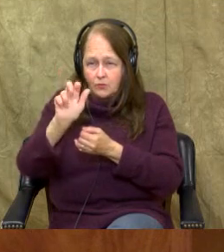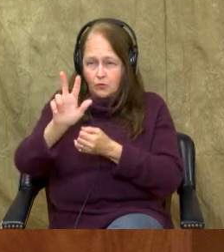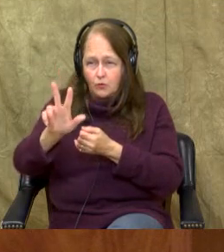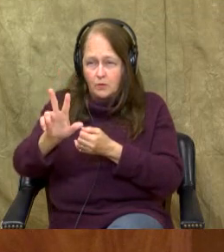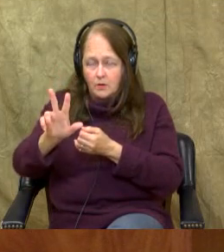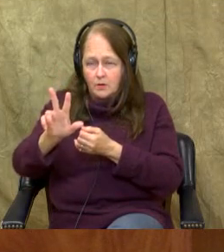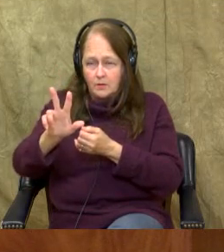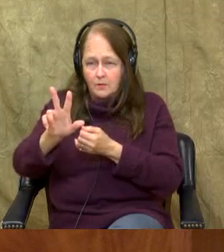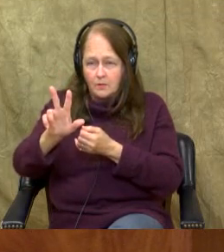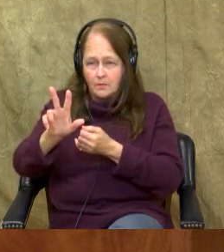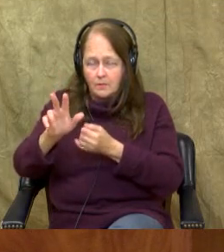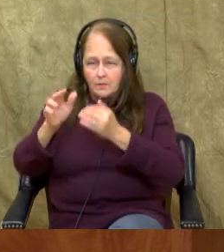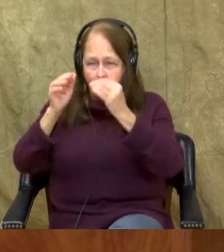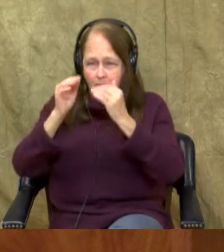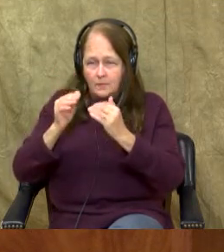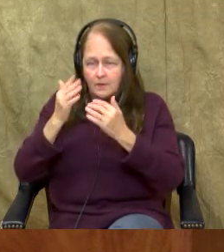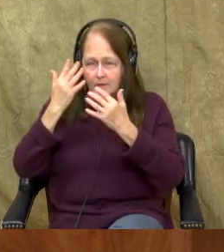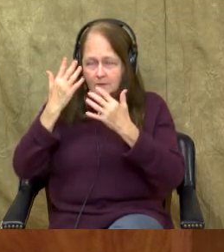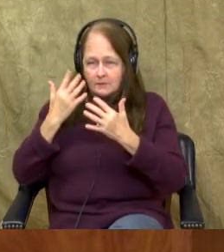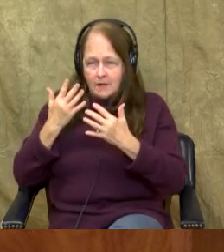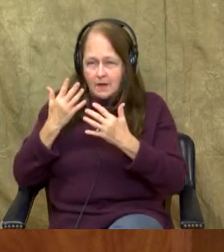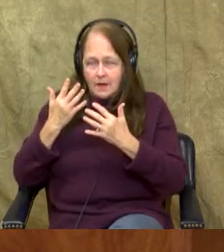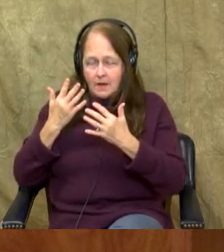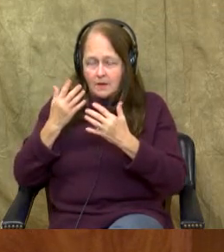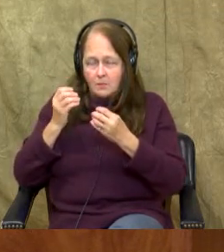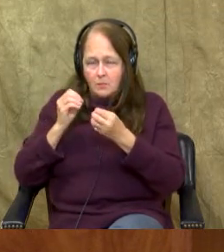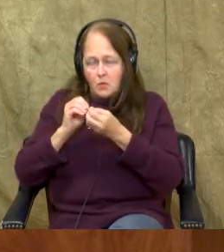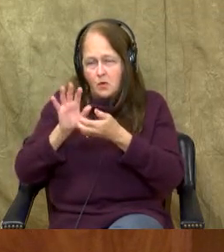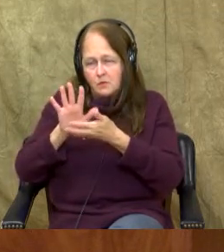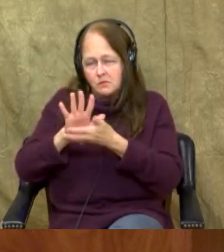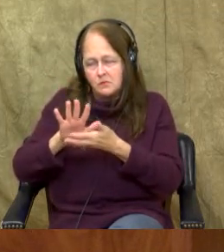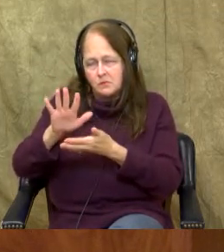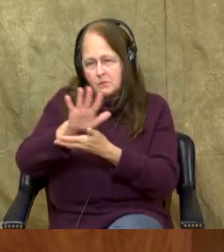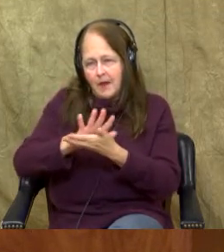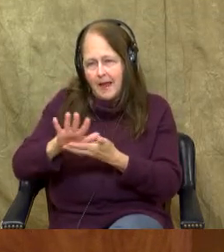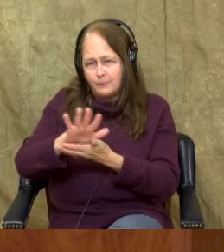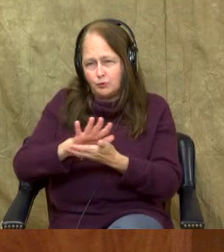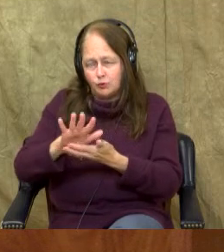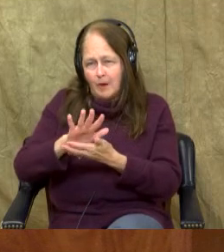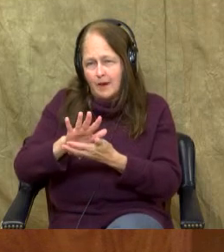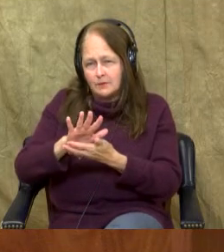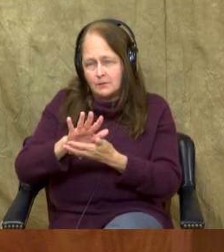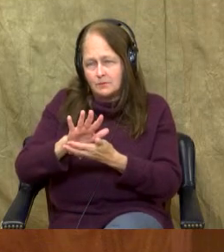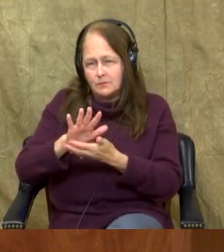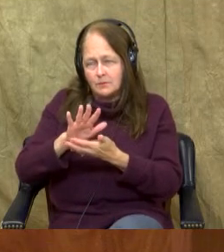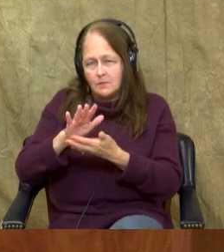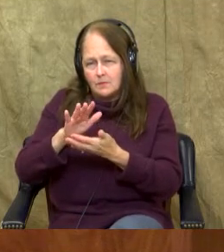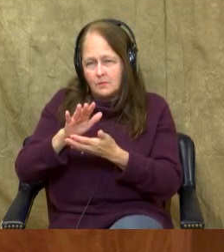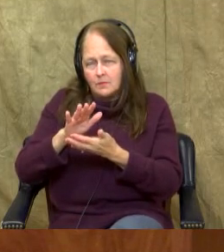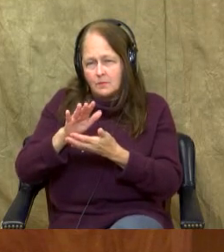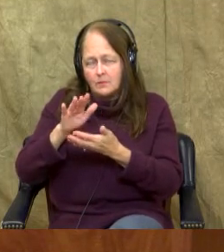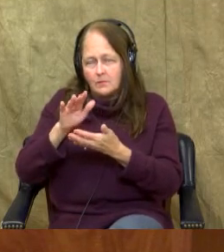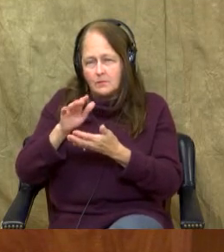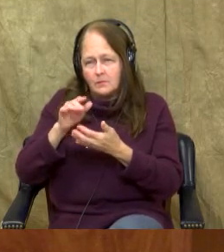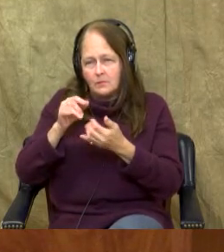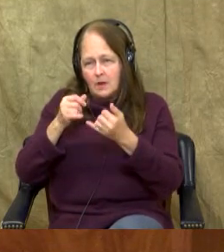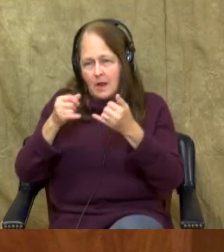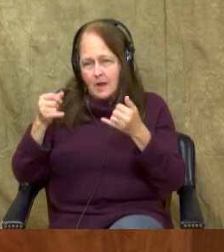sadder line. It has more abstract comparison versus concrete comparisons in the second